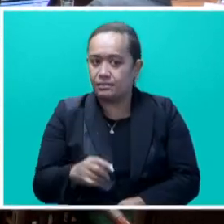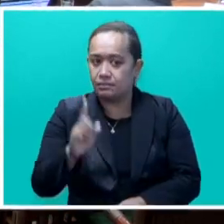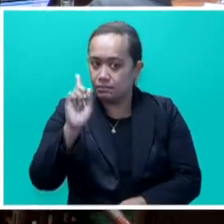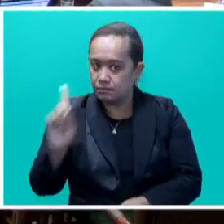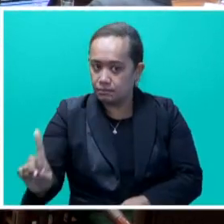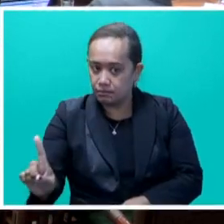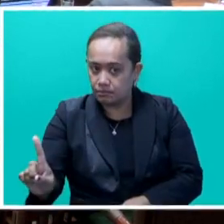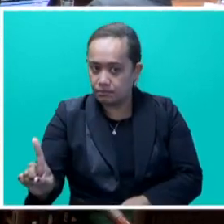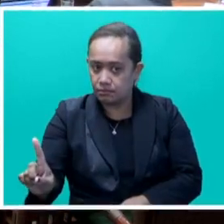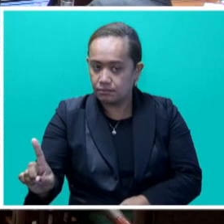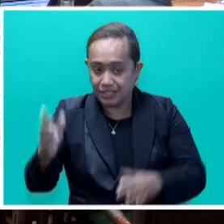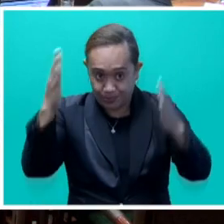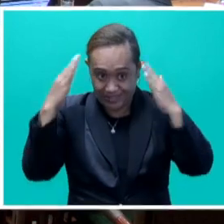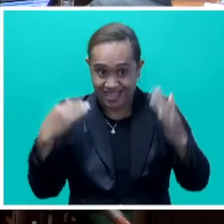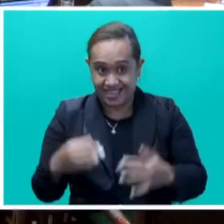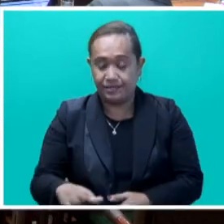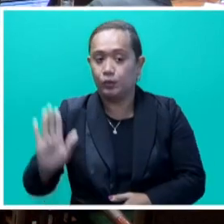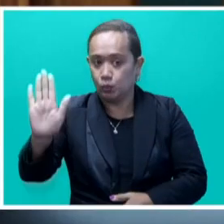that.